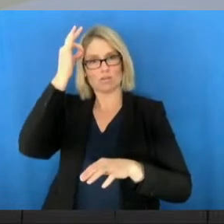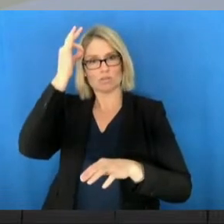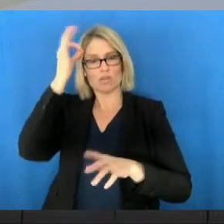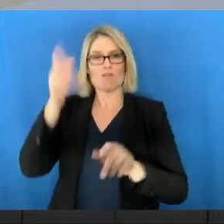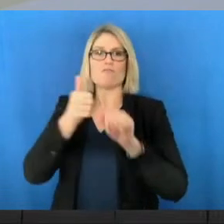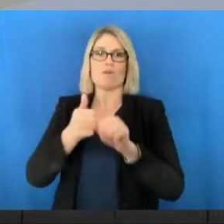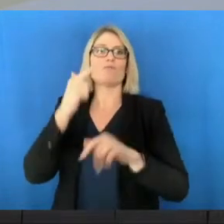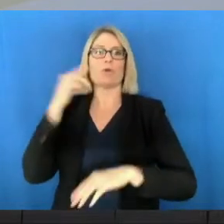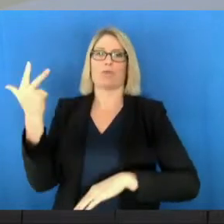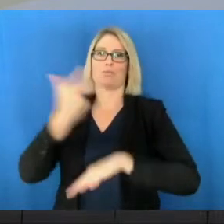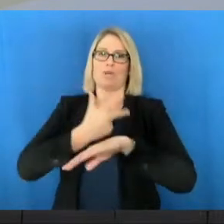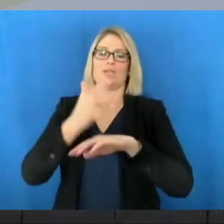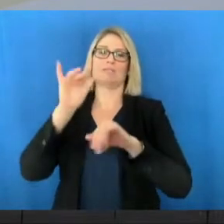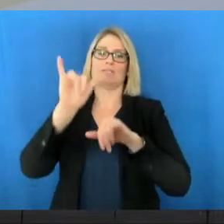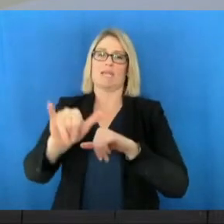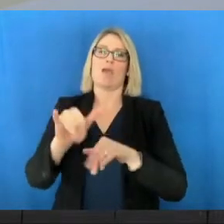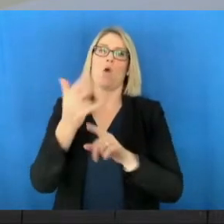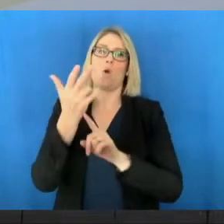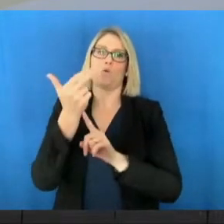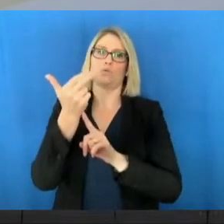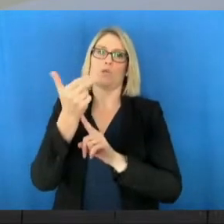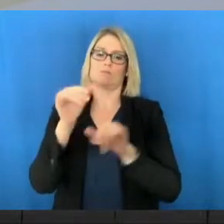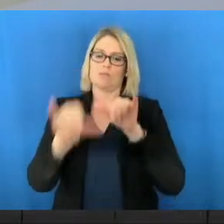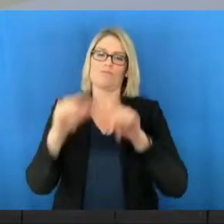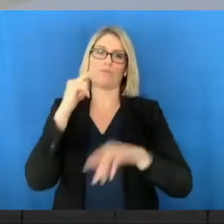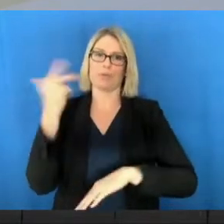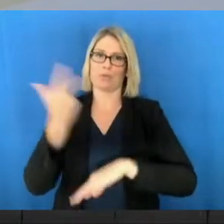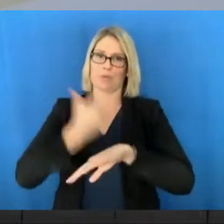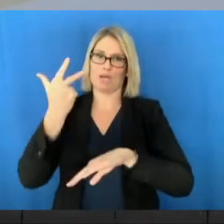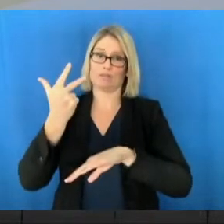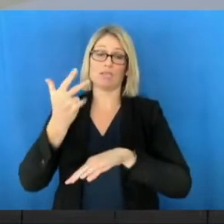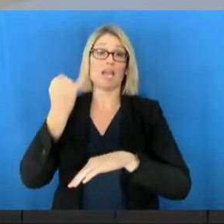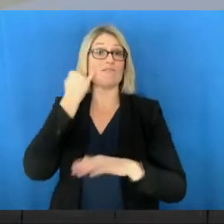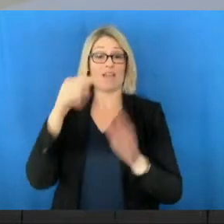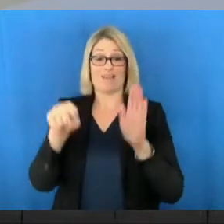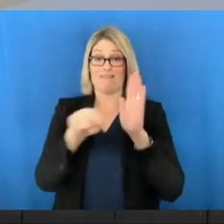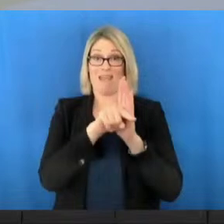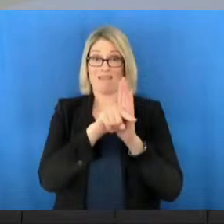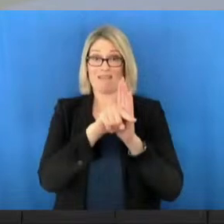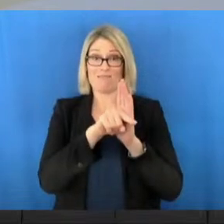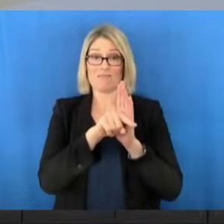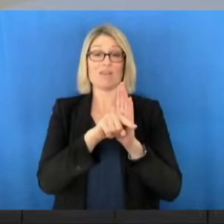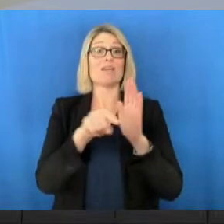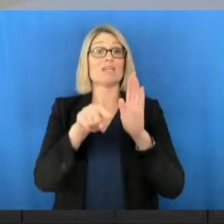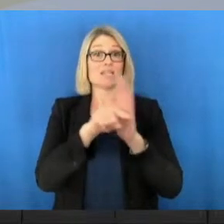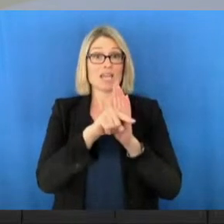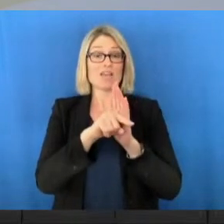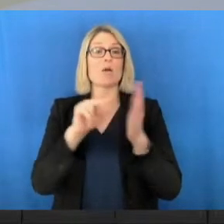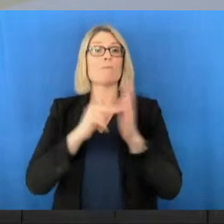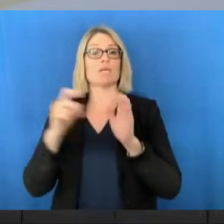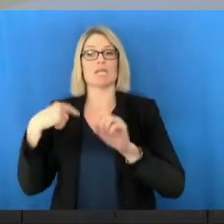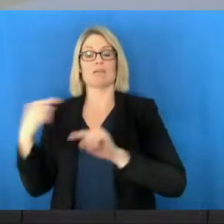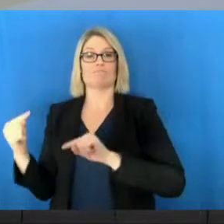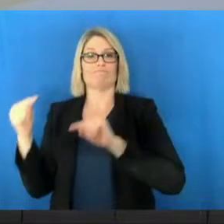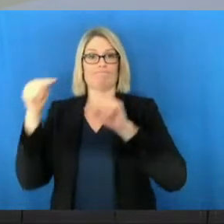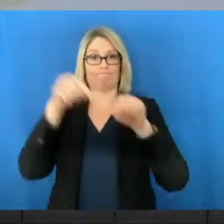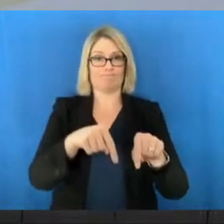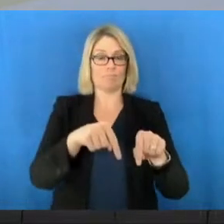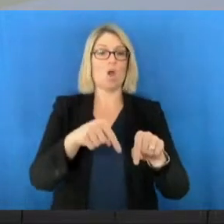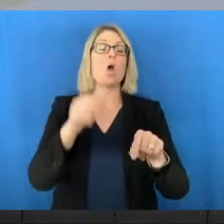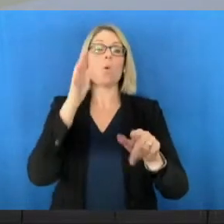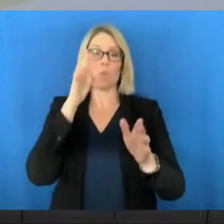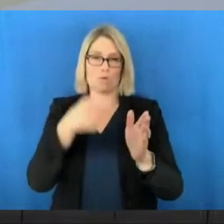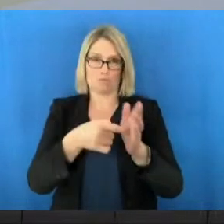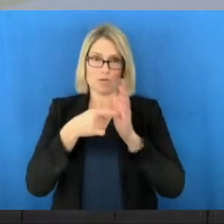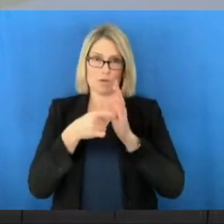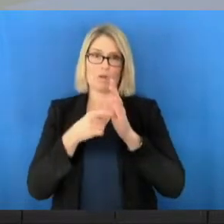3 days of hotel isolation where they land, if they test negative and are approved to travel to their final destination, they will be required to